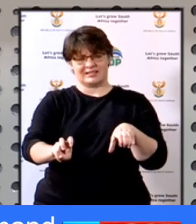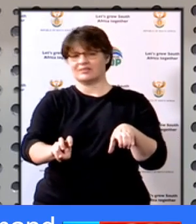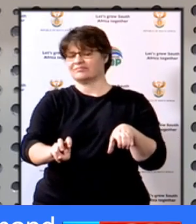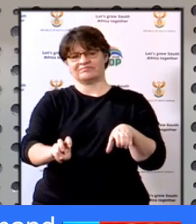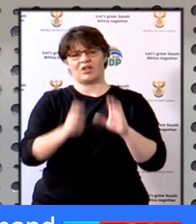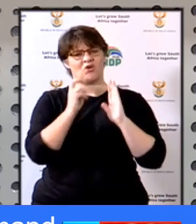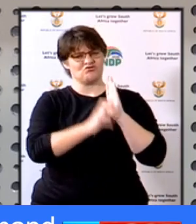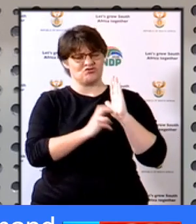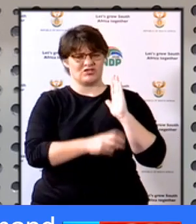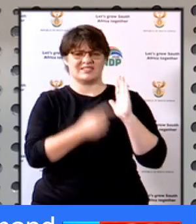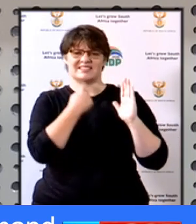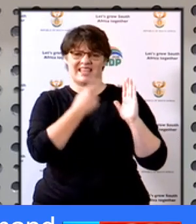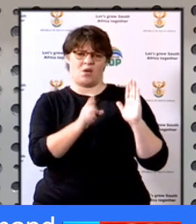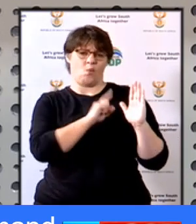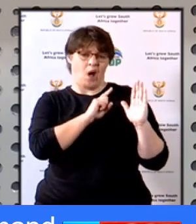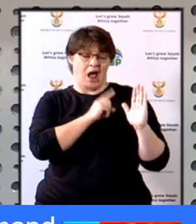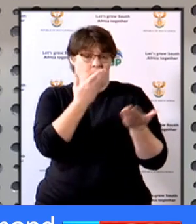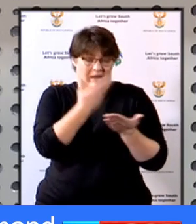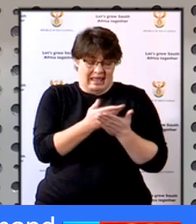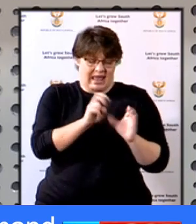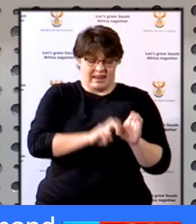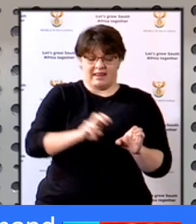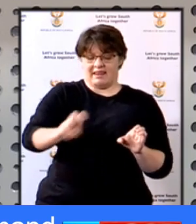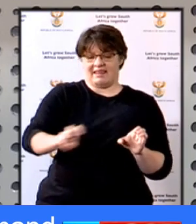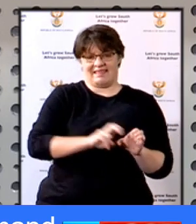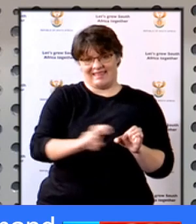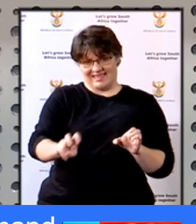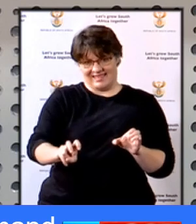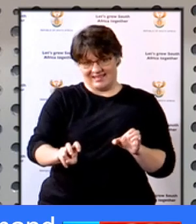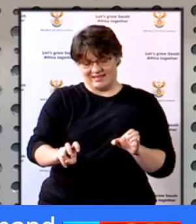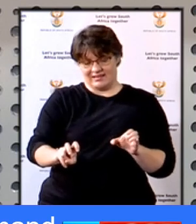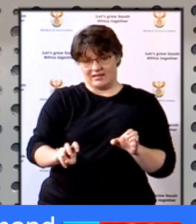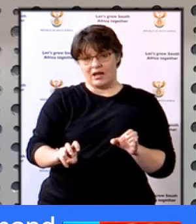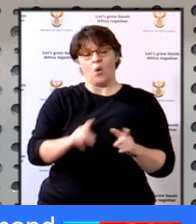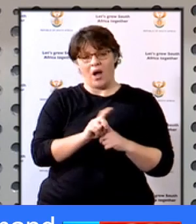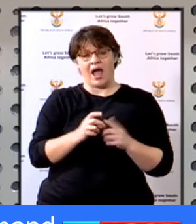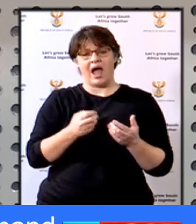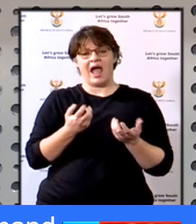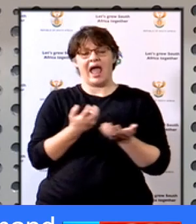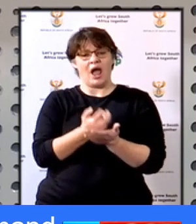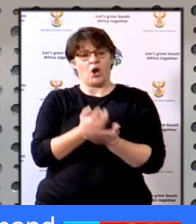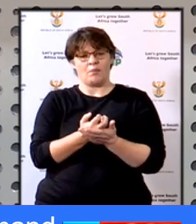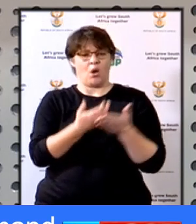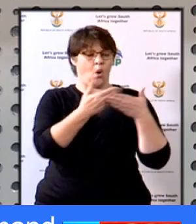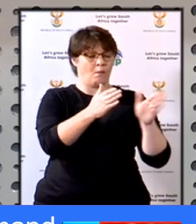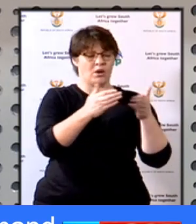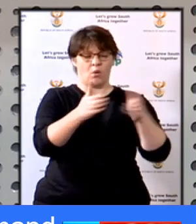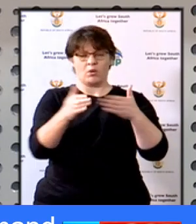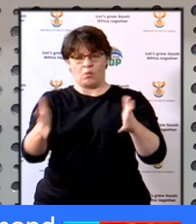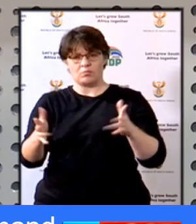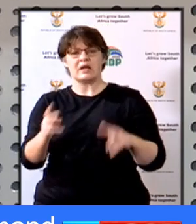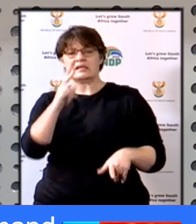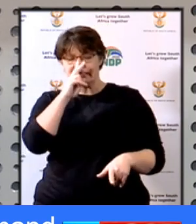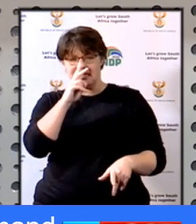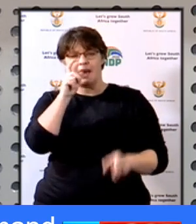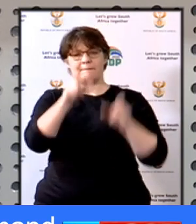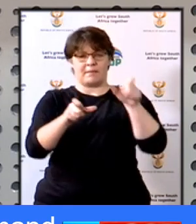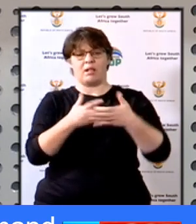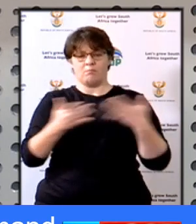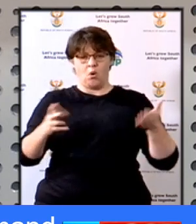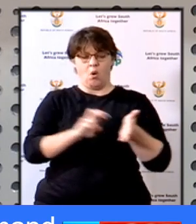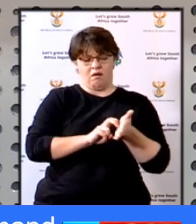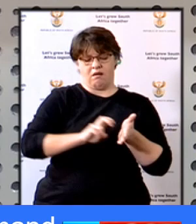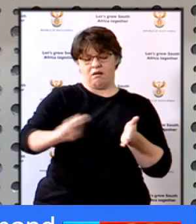the circumstances there. Of course, as more of the economy opens up, we will see a significant